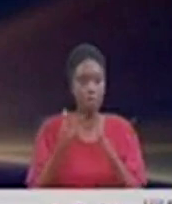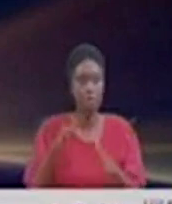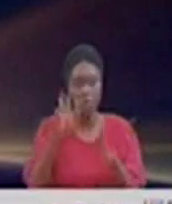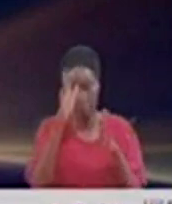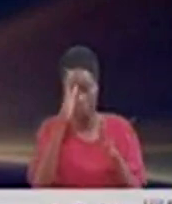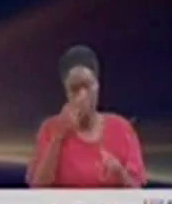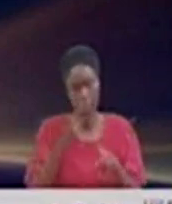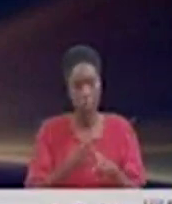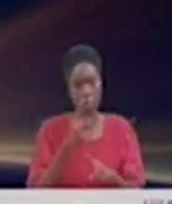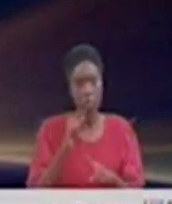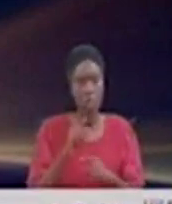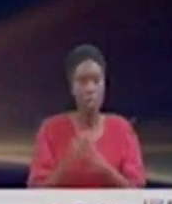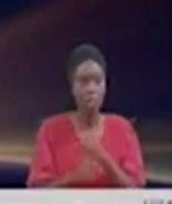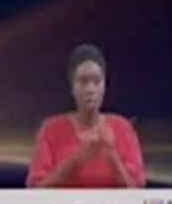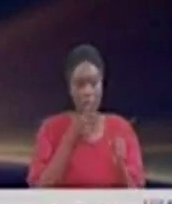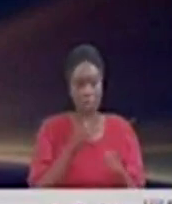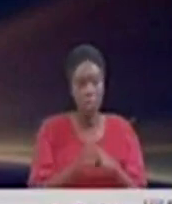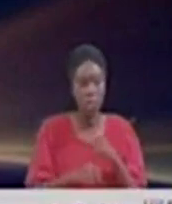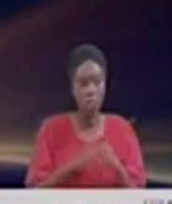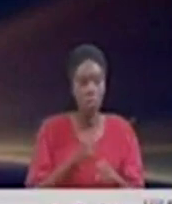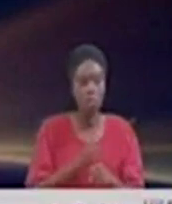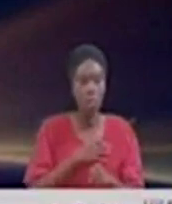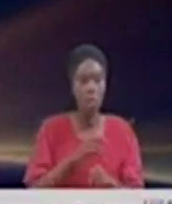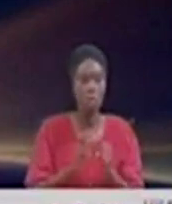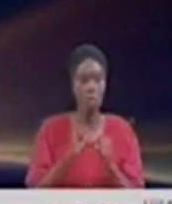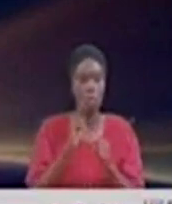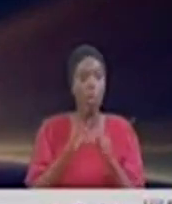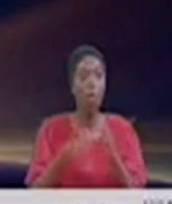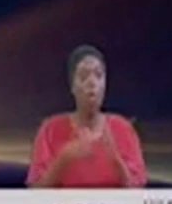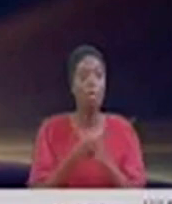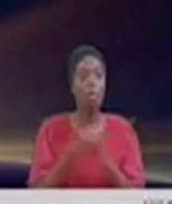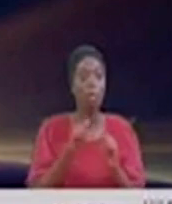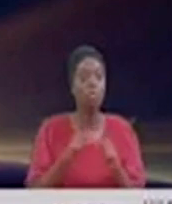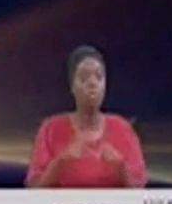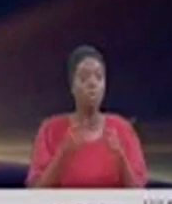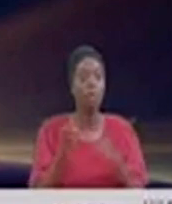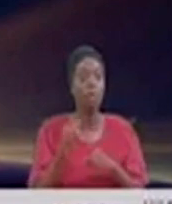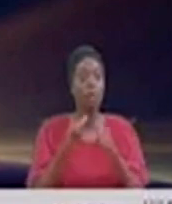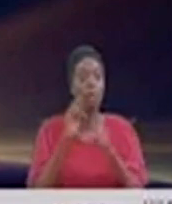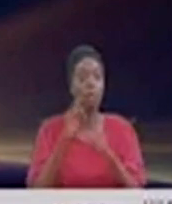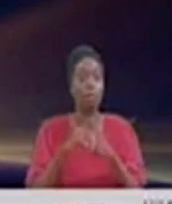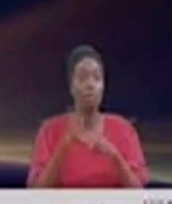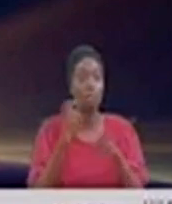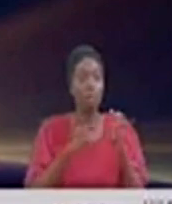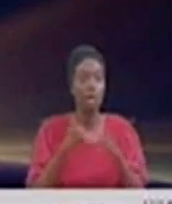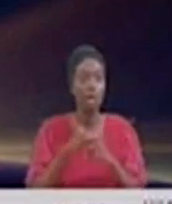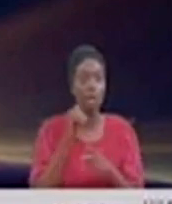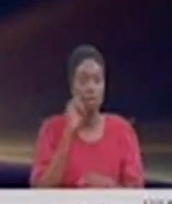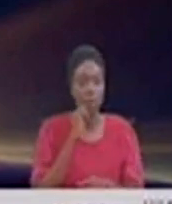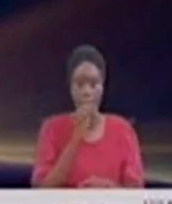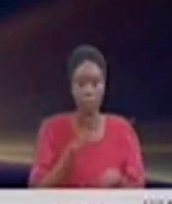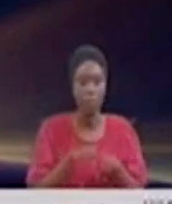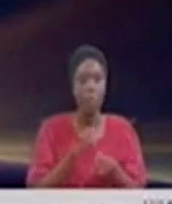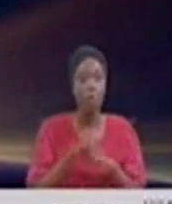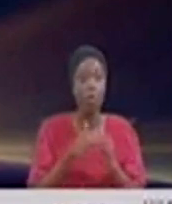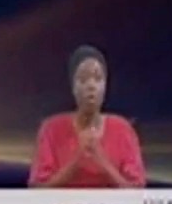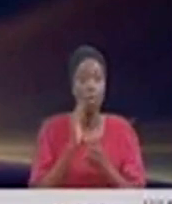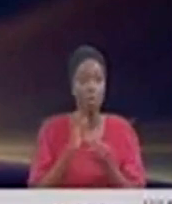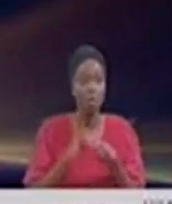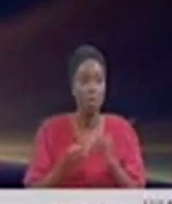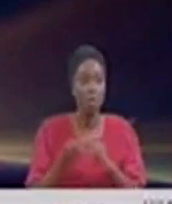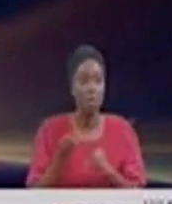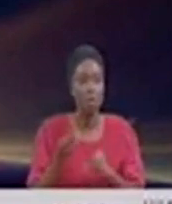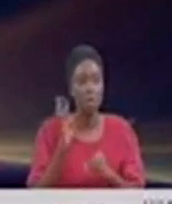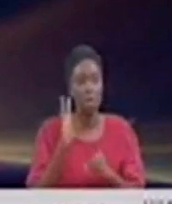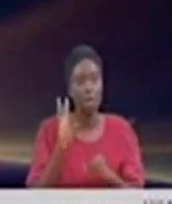of their fathers, from 20 years old and upward, all that were able to go forth to war in Israel. Even all they that were